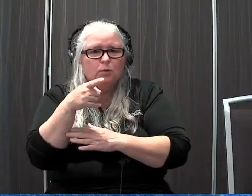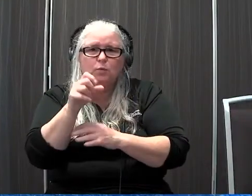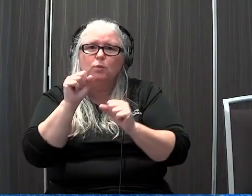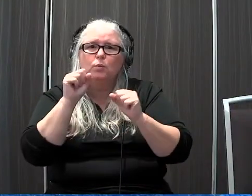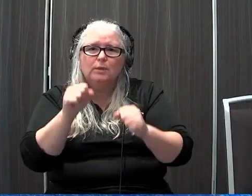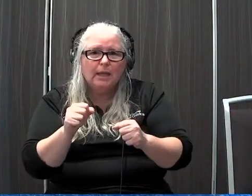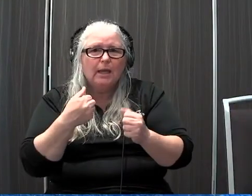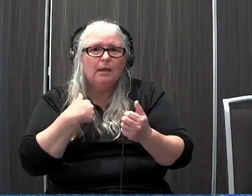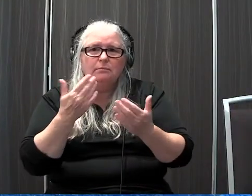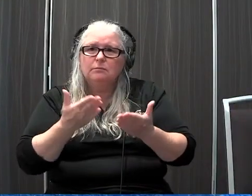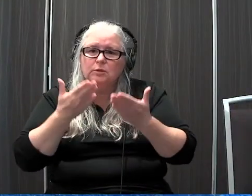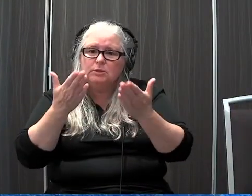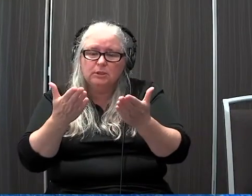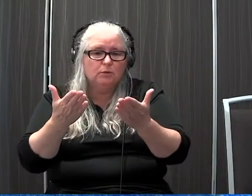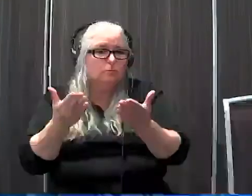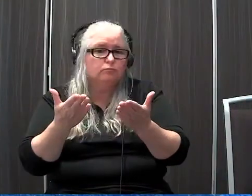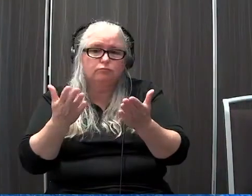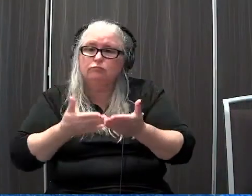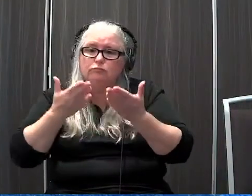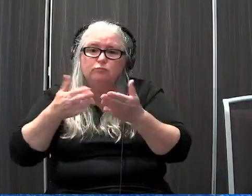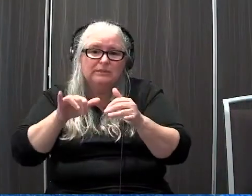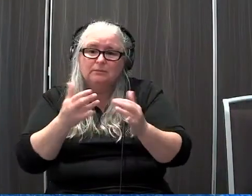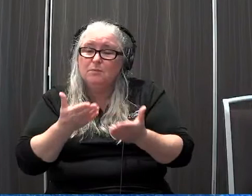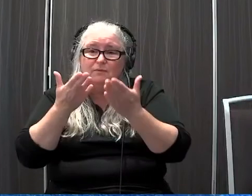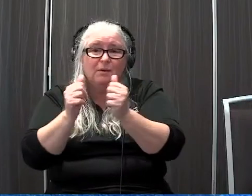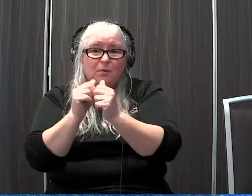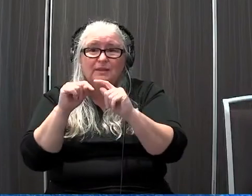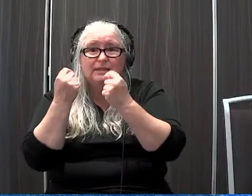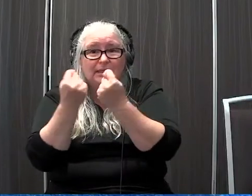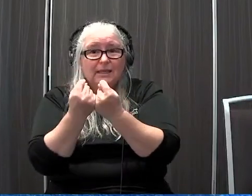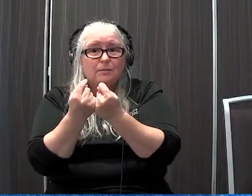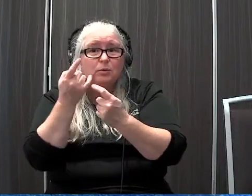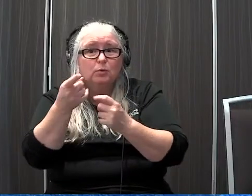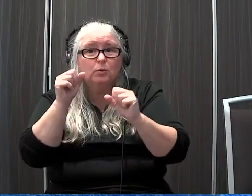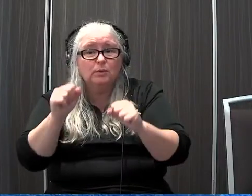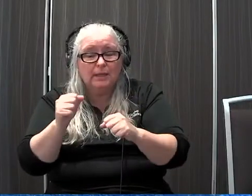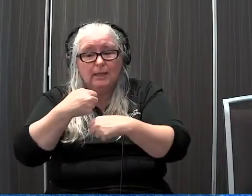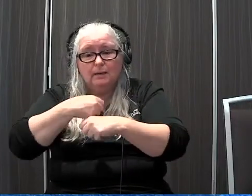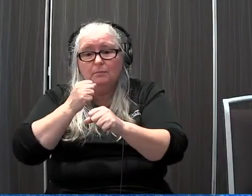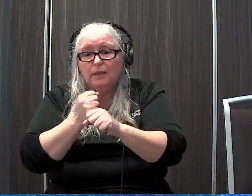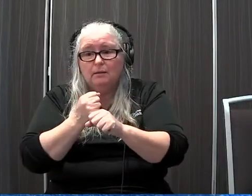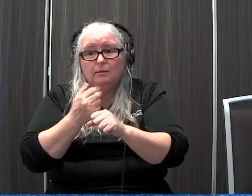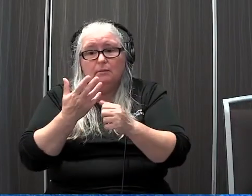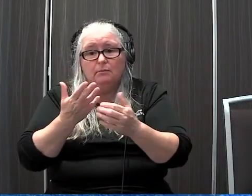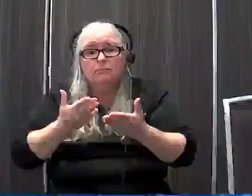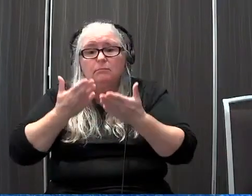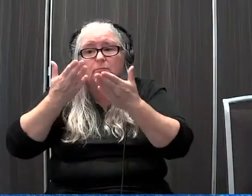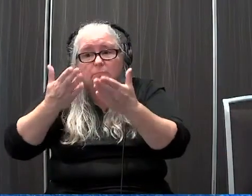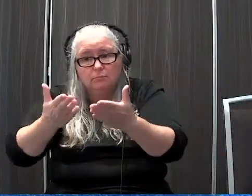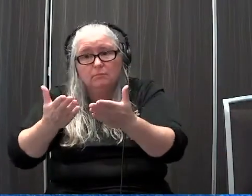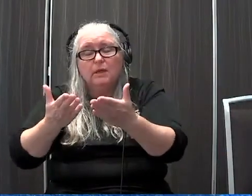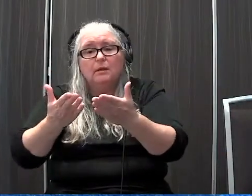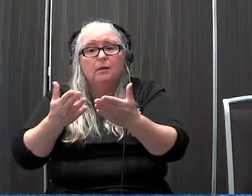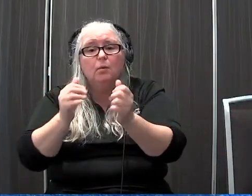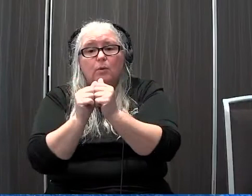and you can request additional assessments or additional accommodations be provided to your child